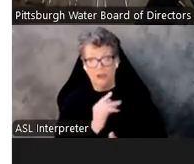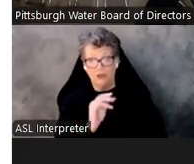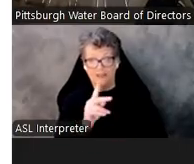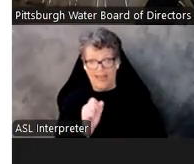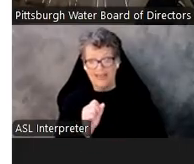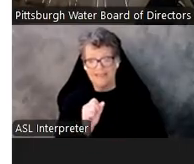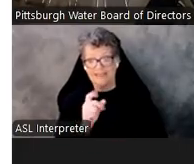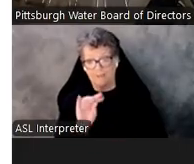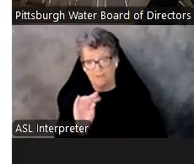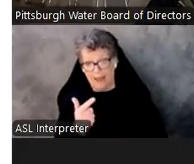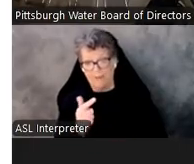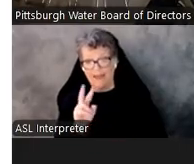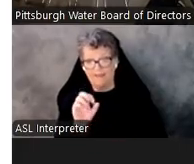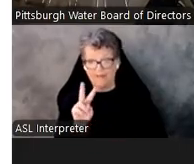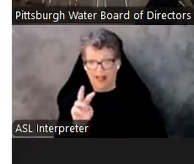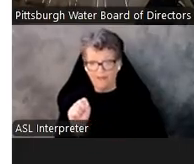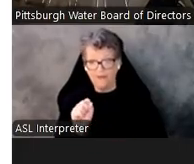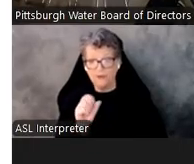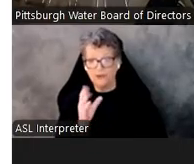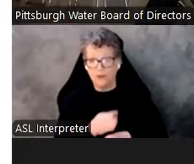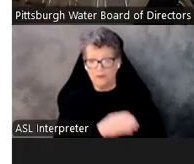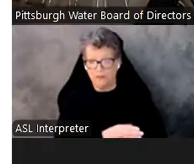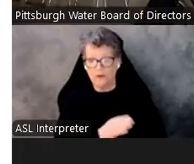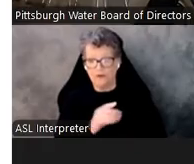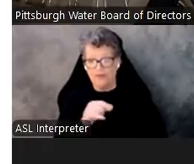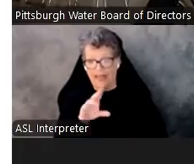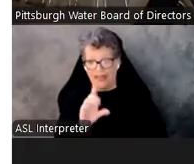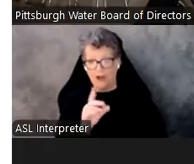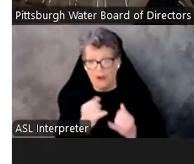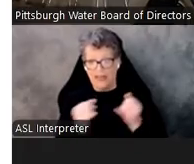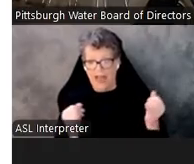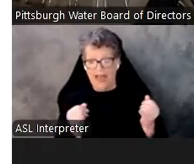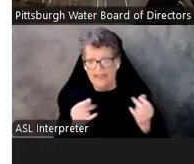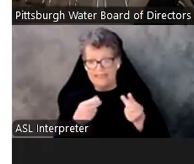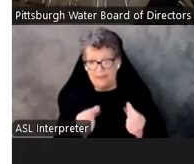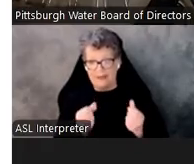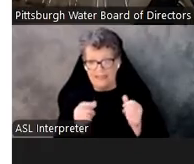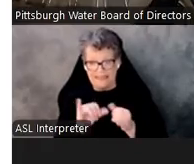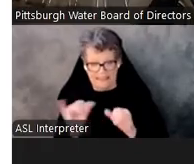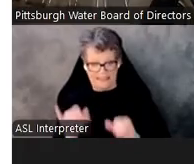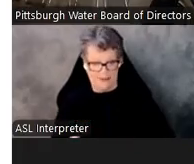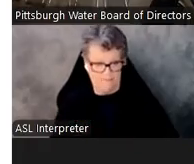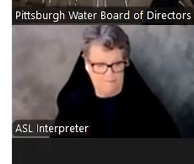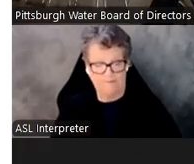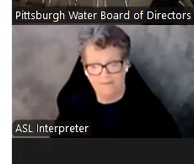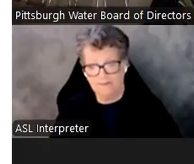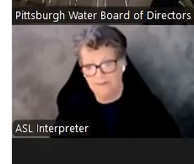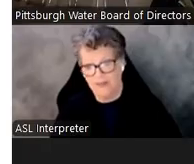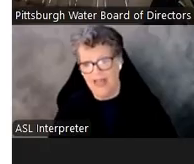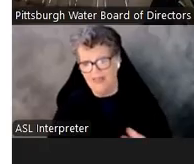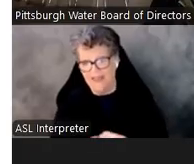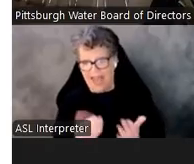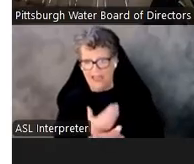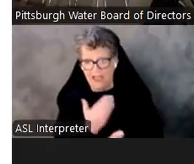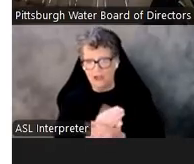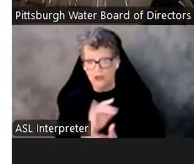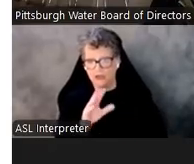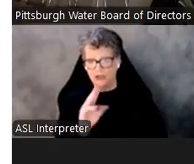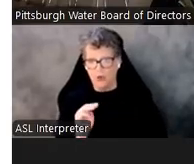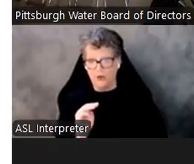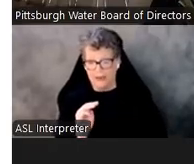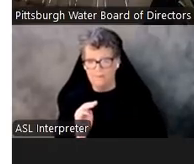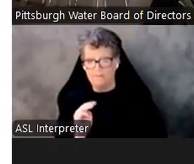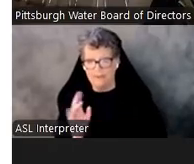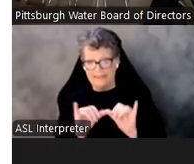piping, valves to improve the liquid lime chemicals feed system, as well as adding a new sodium permanganate feed